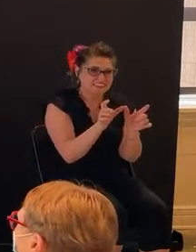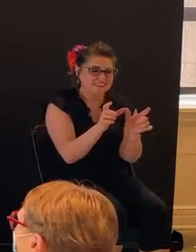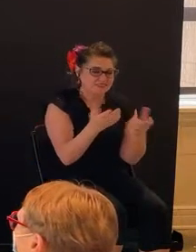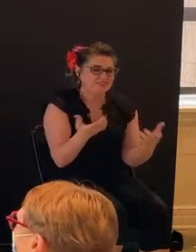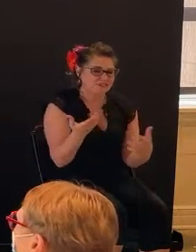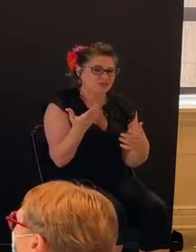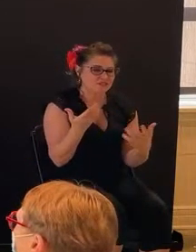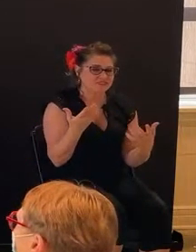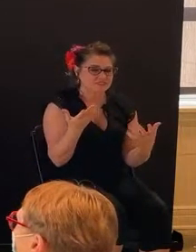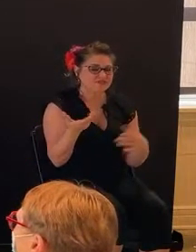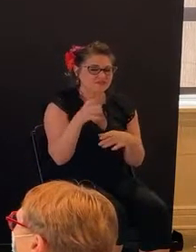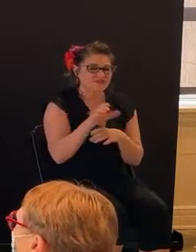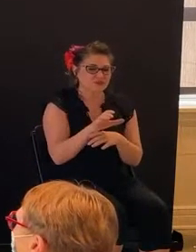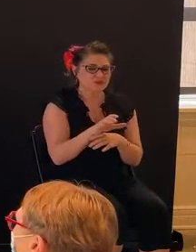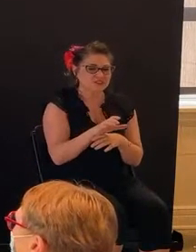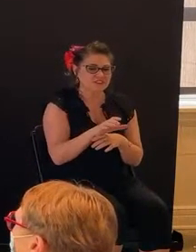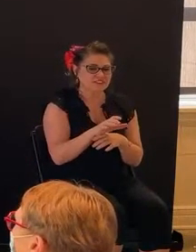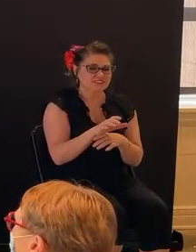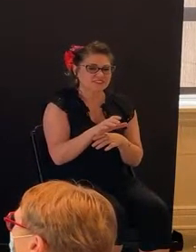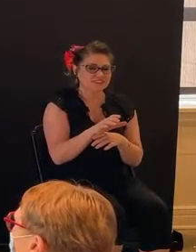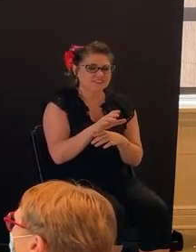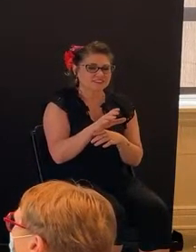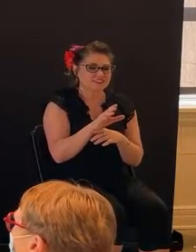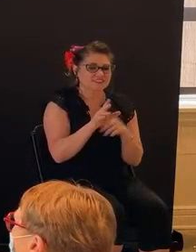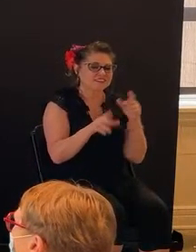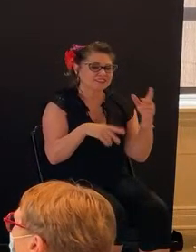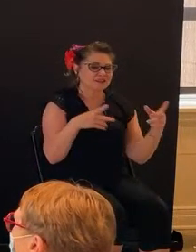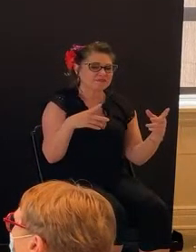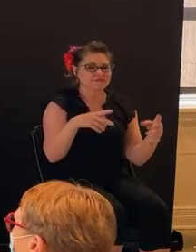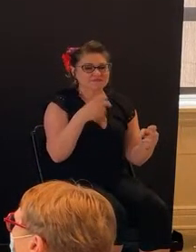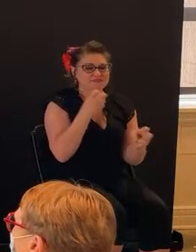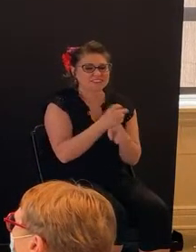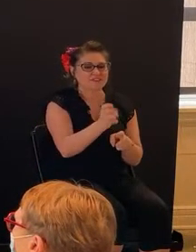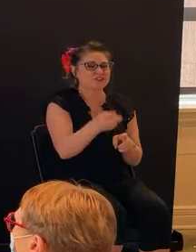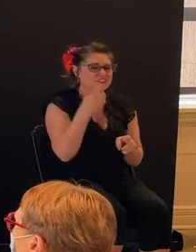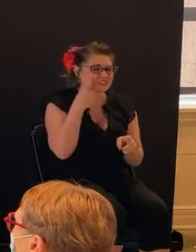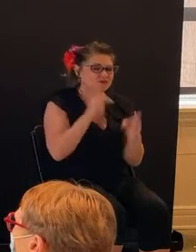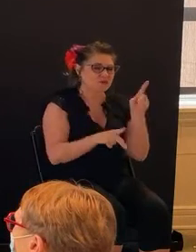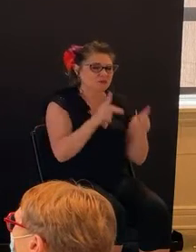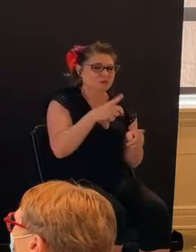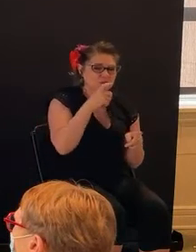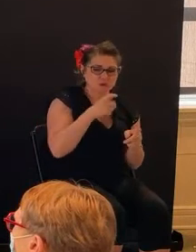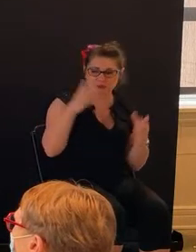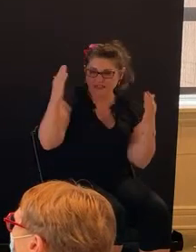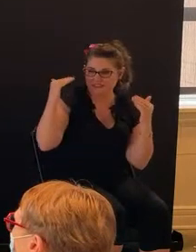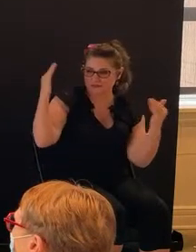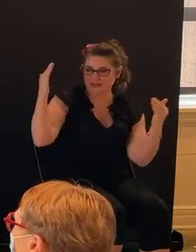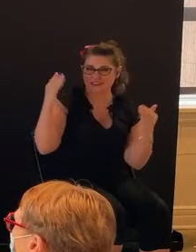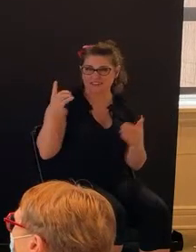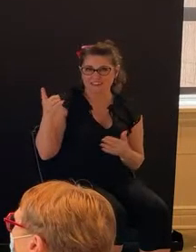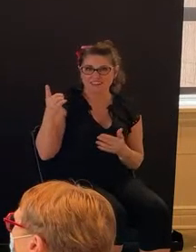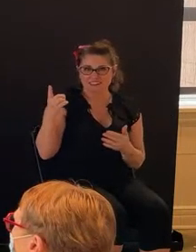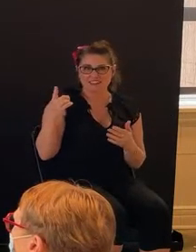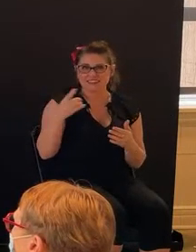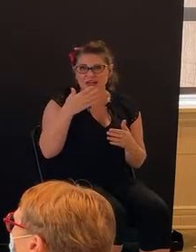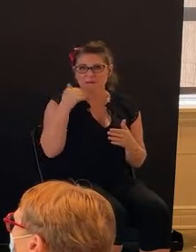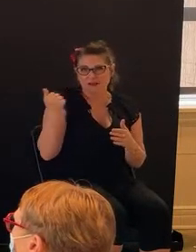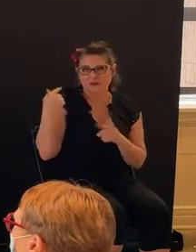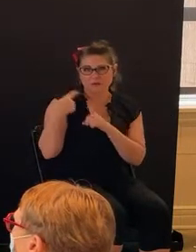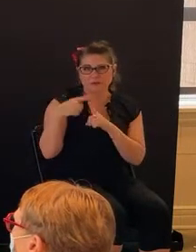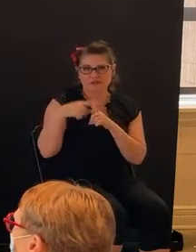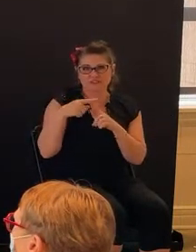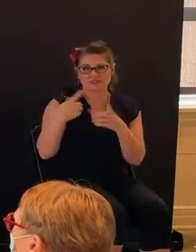know, has caused some psychological difficulties for managers who were expecting particular outcomes, shall we